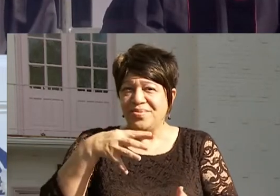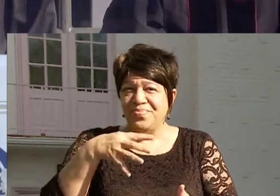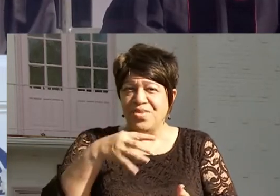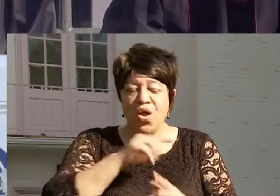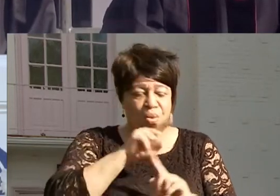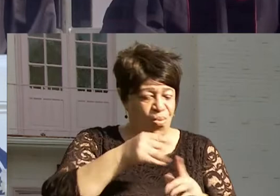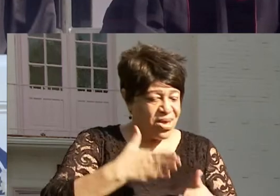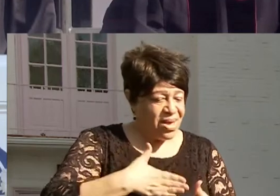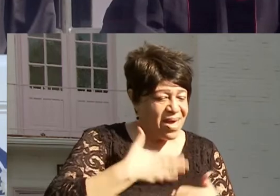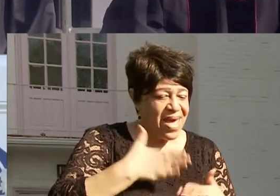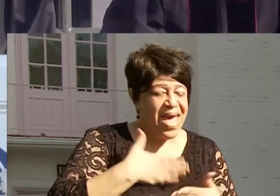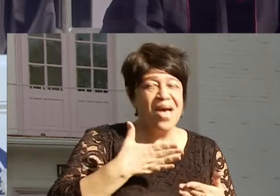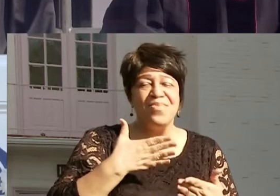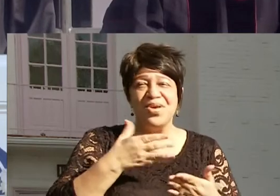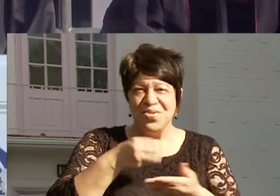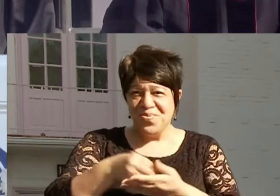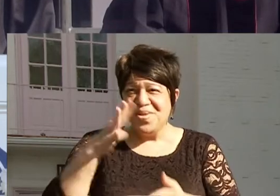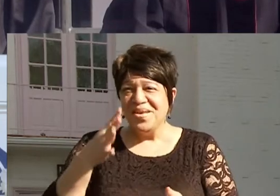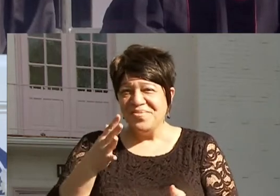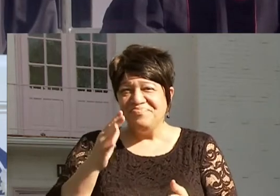Time will tell.